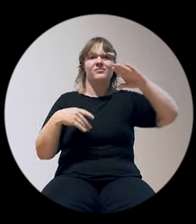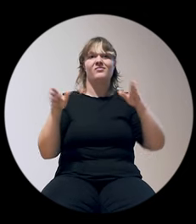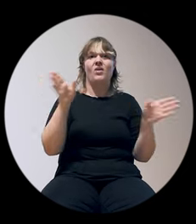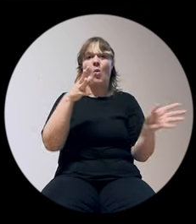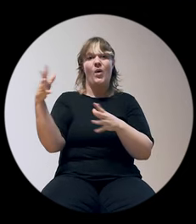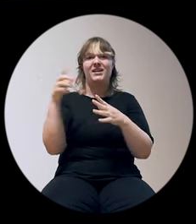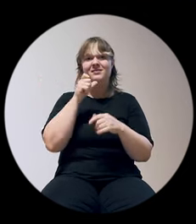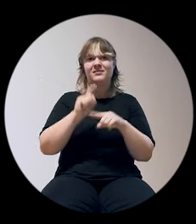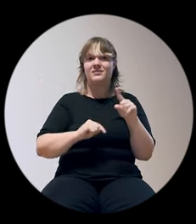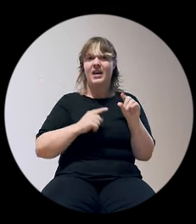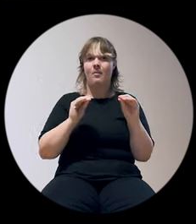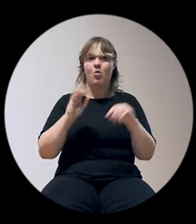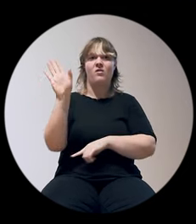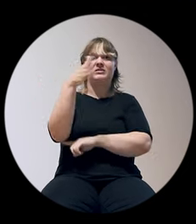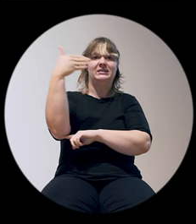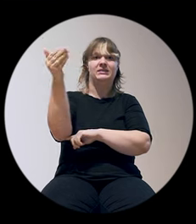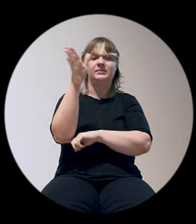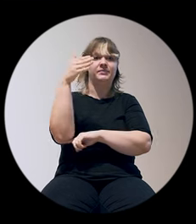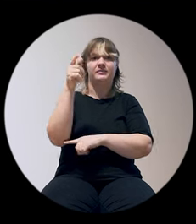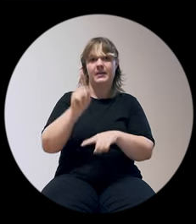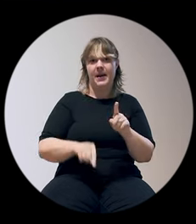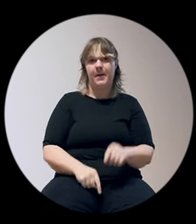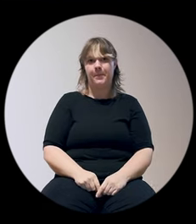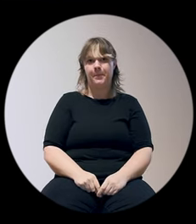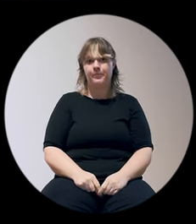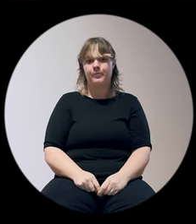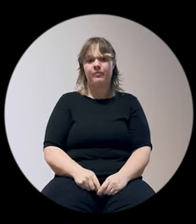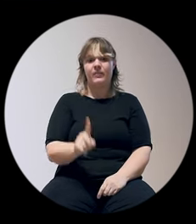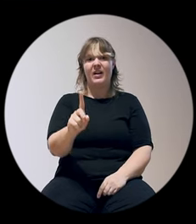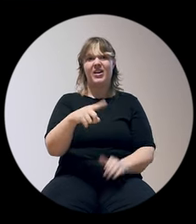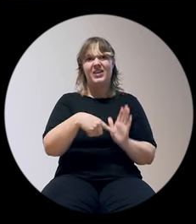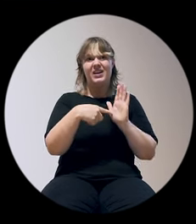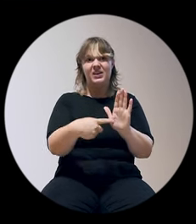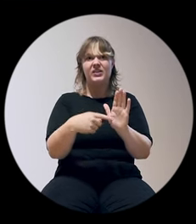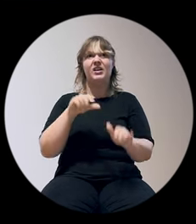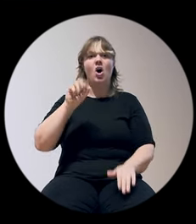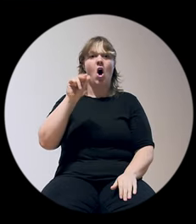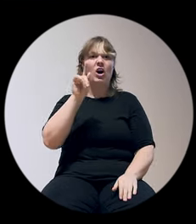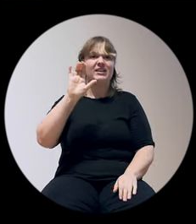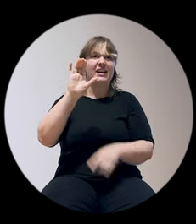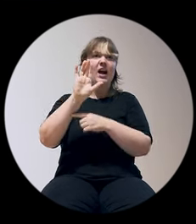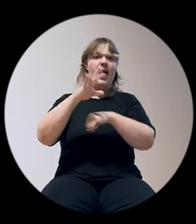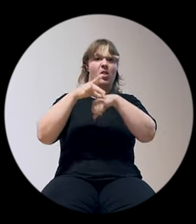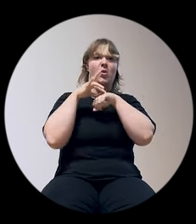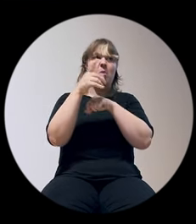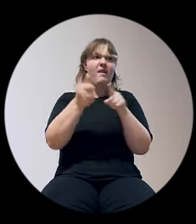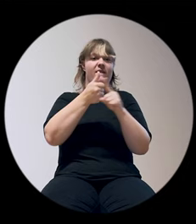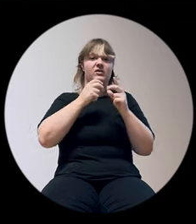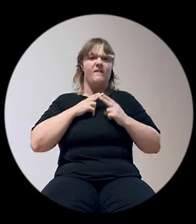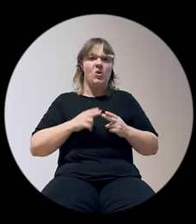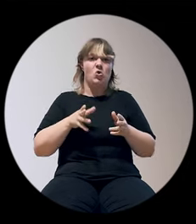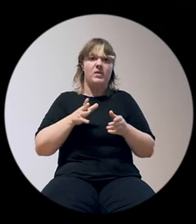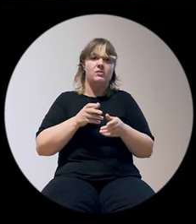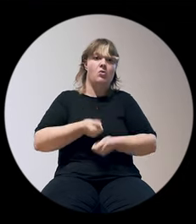freely. This work reflects the state of the Arctic and the vast global effects of human-driven climate change on all